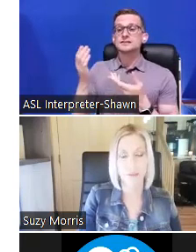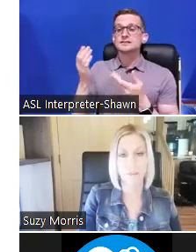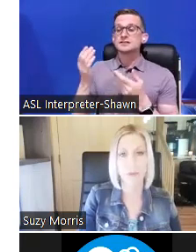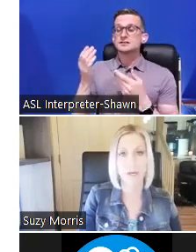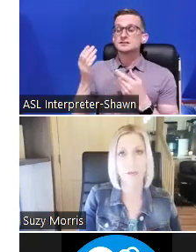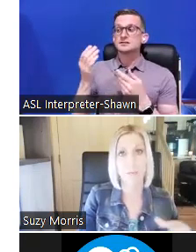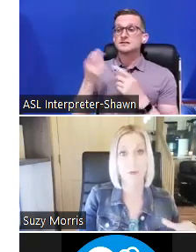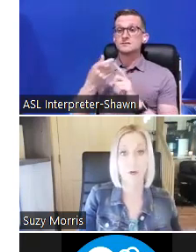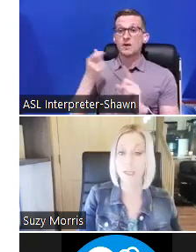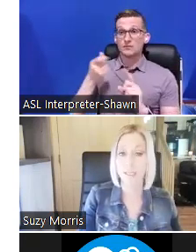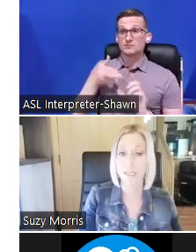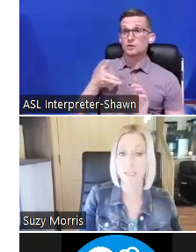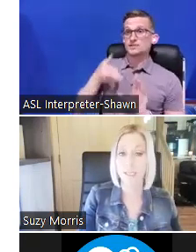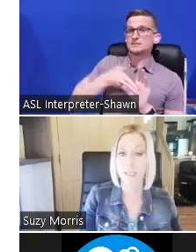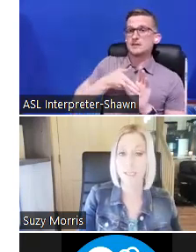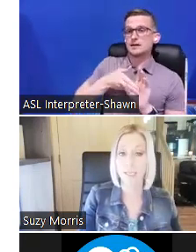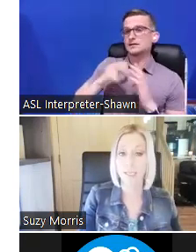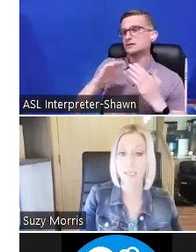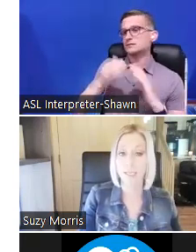centers. Currently,